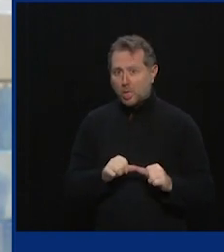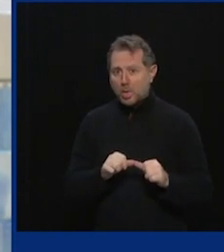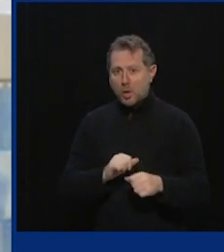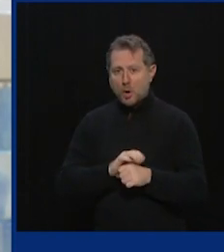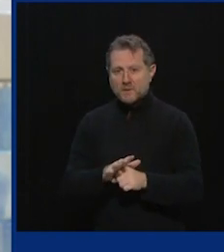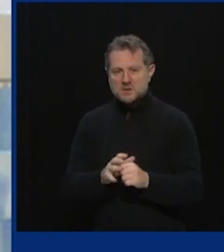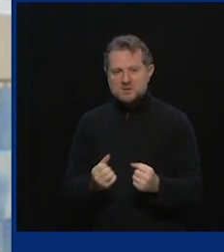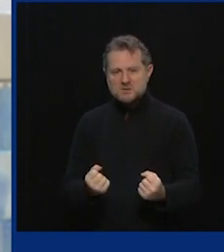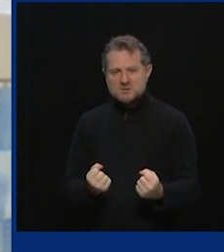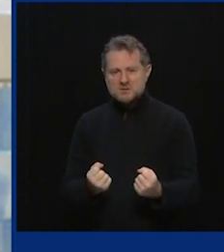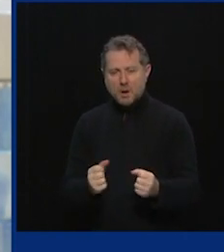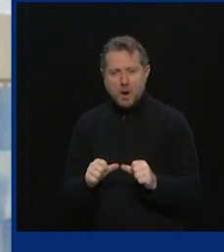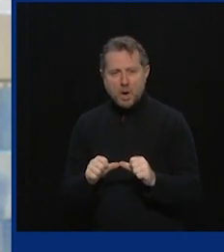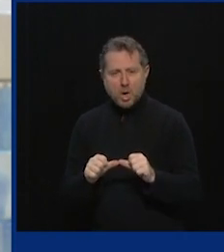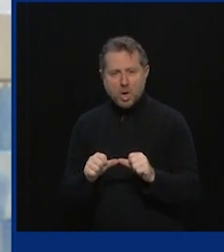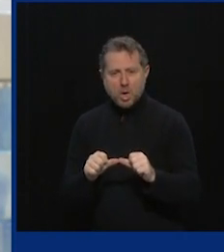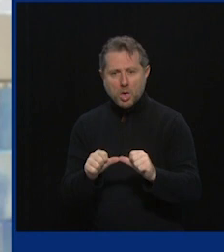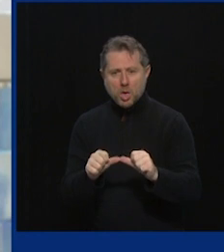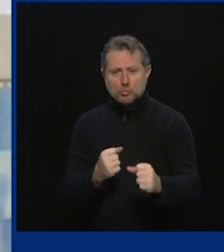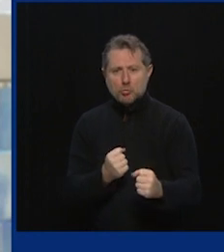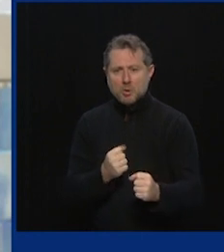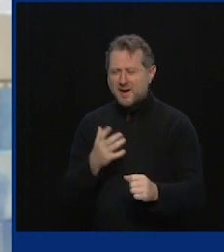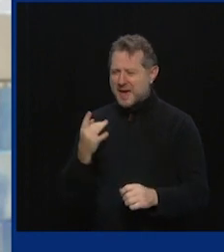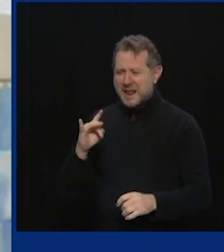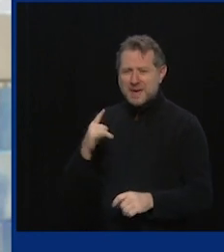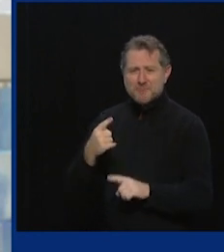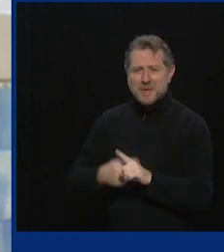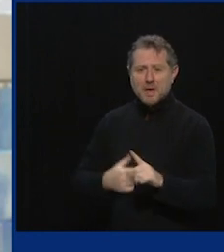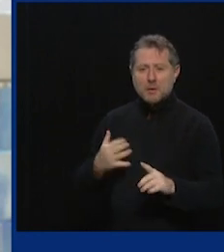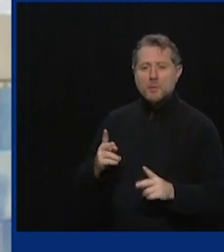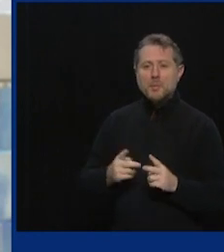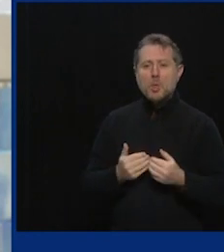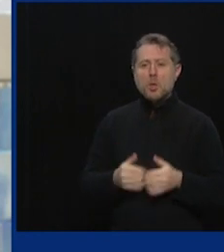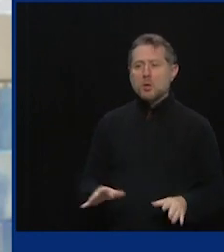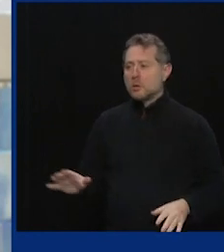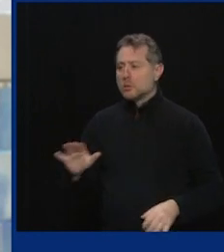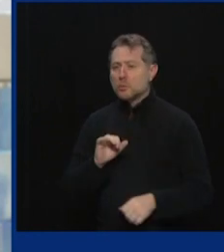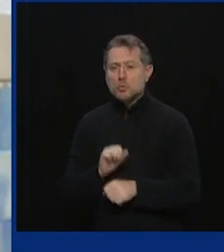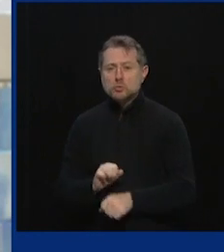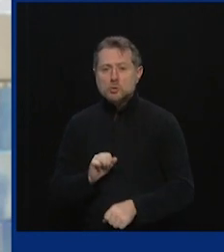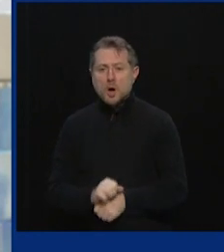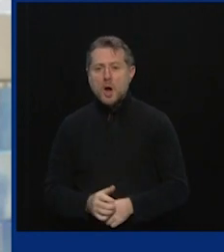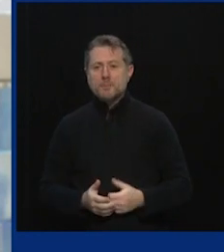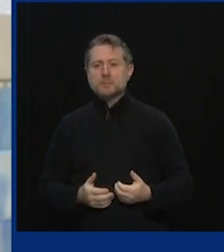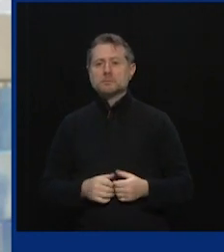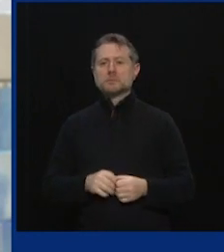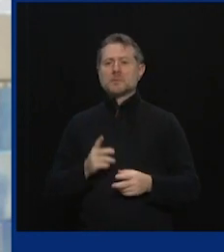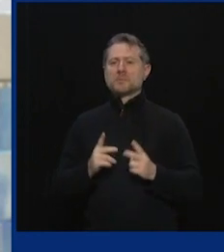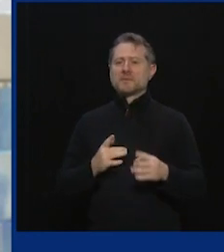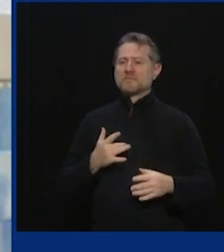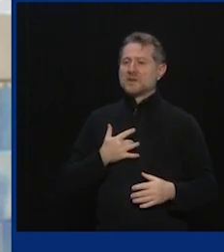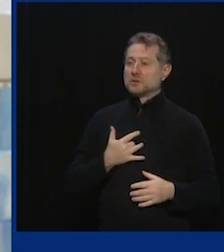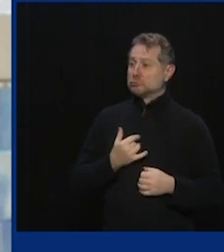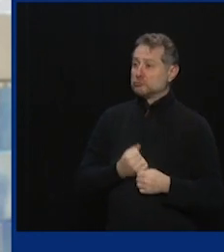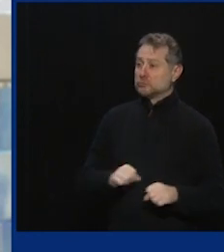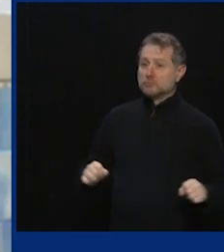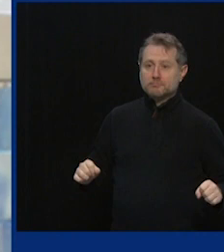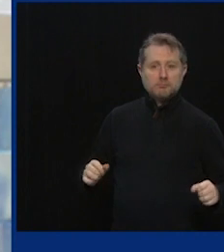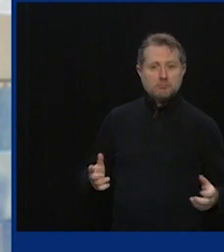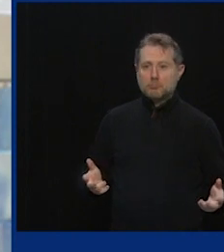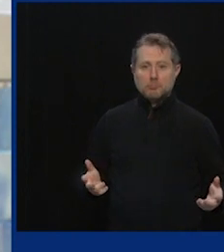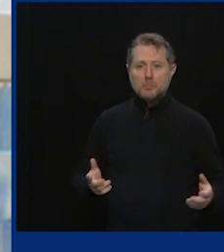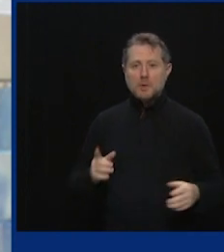And in addition to the stress about people's jobs they lost their ability to feel secure in their homes when people couldn't make their